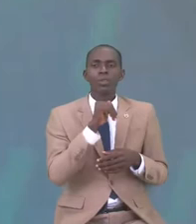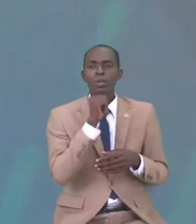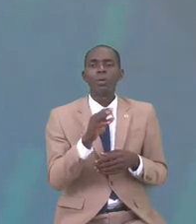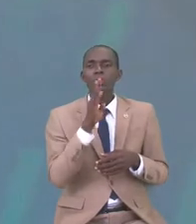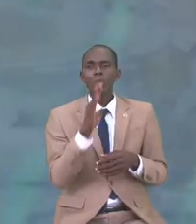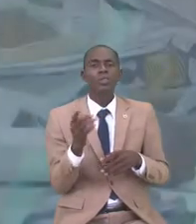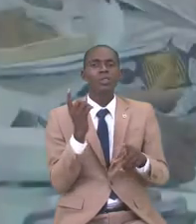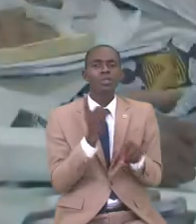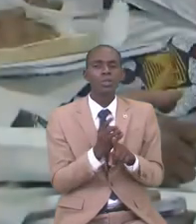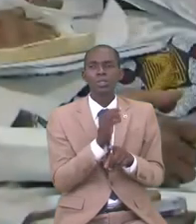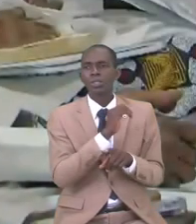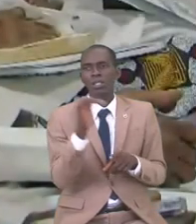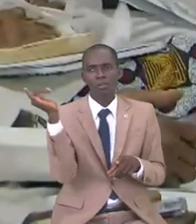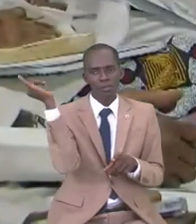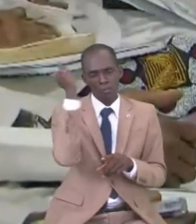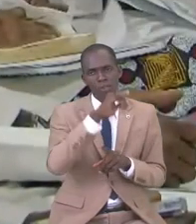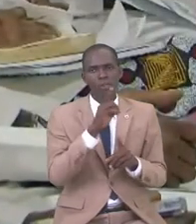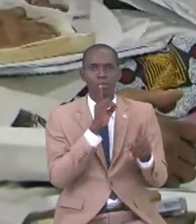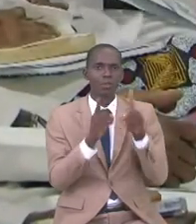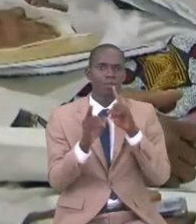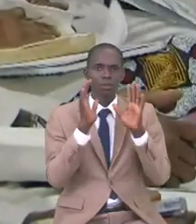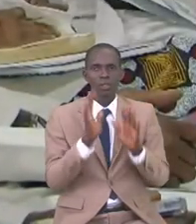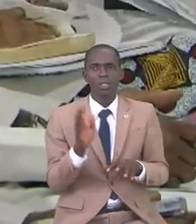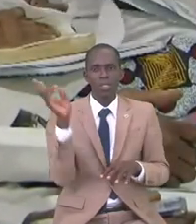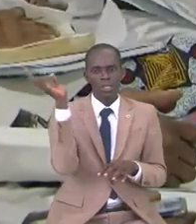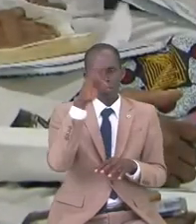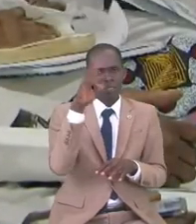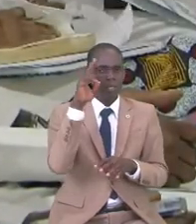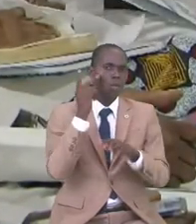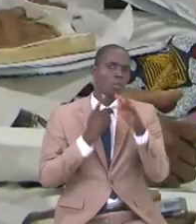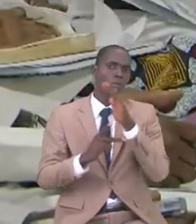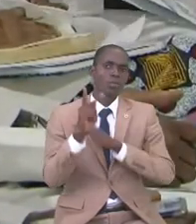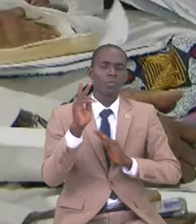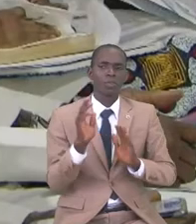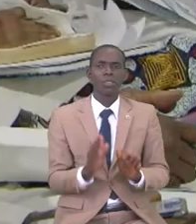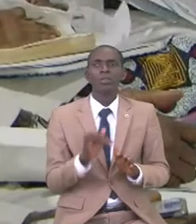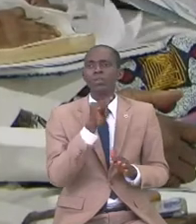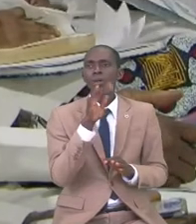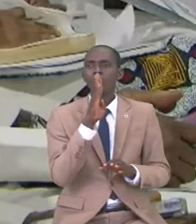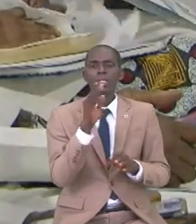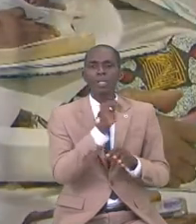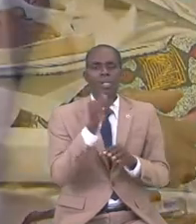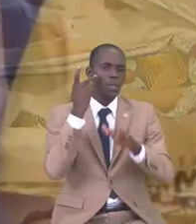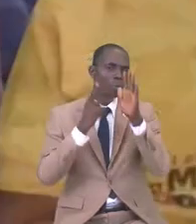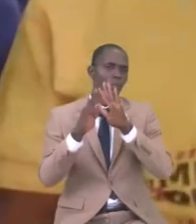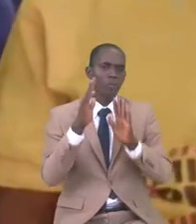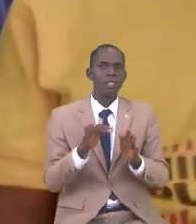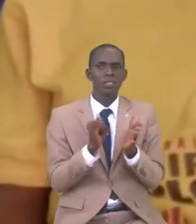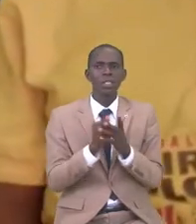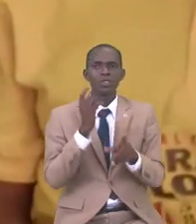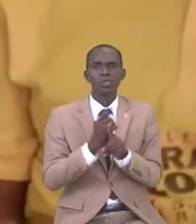talker, a careless prophet. You'll not be somebody just dreaming out things and looking at, you know,